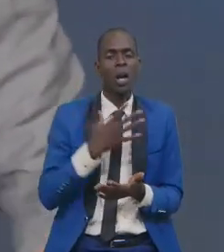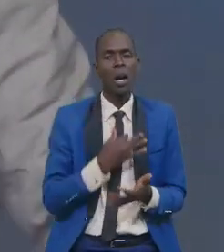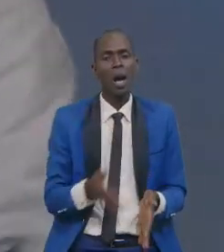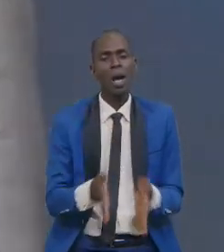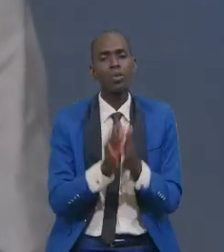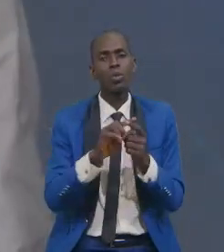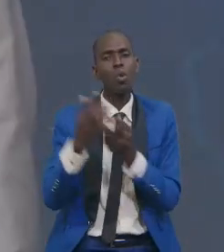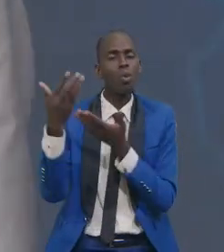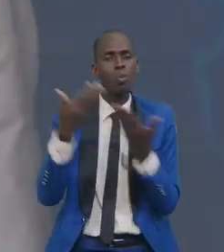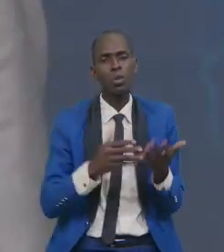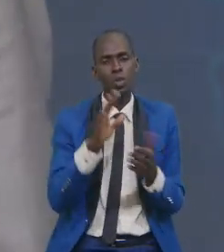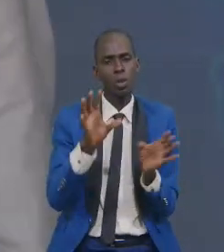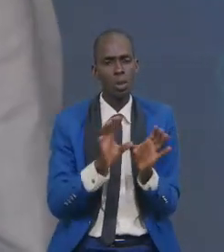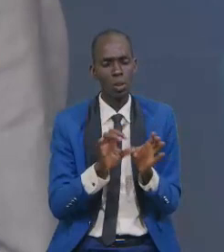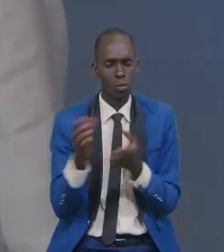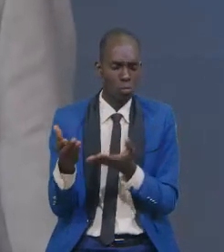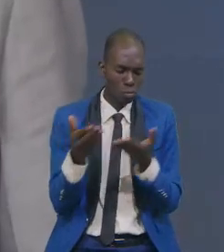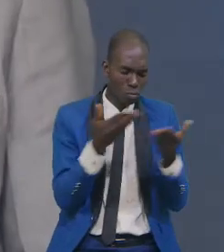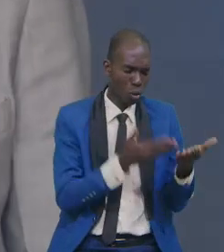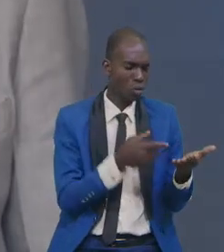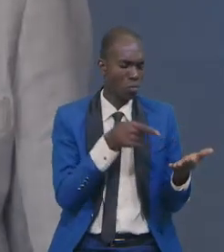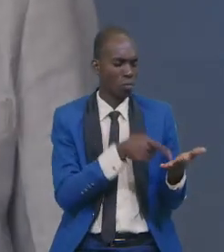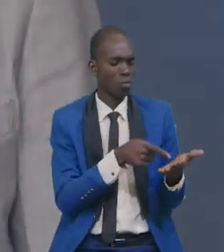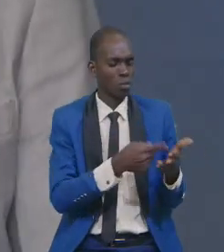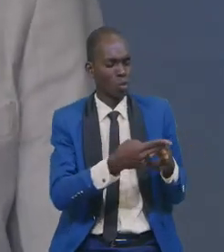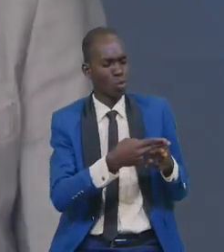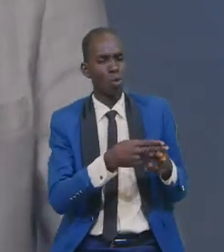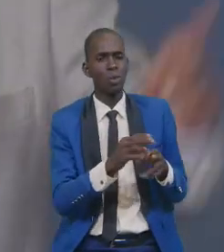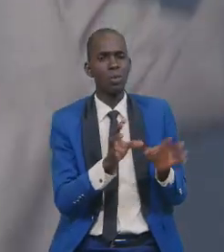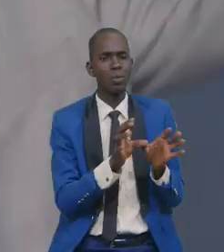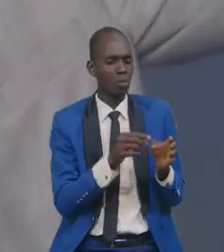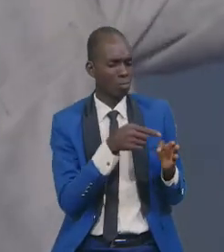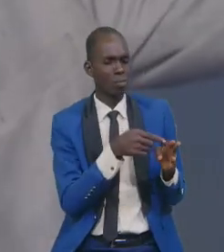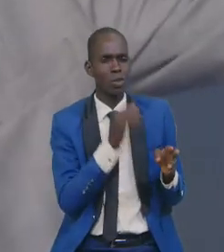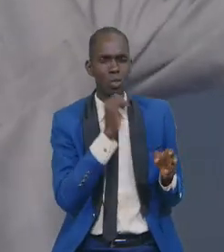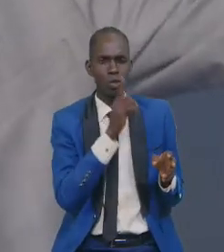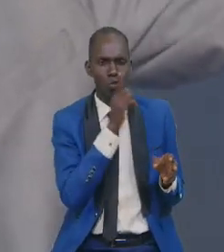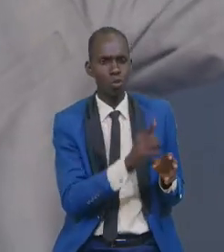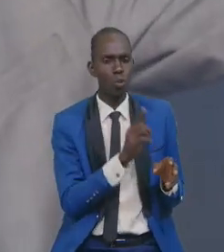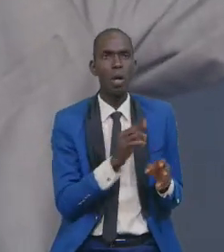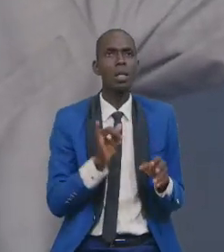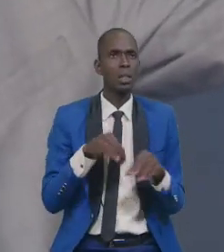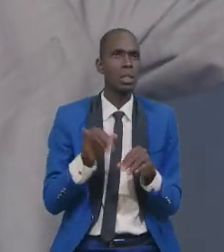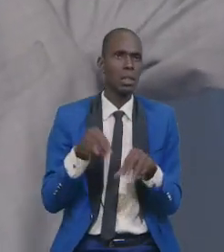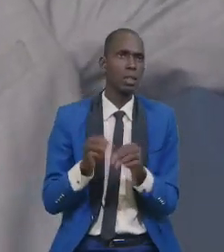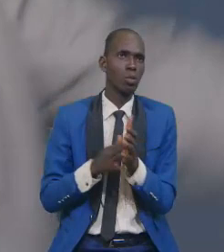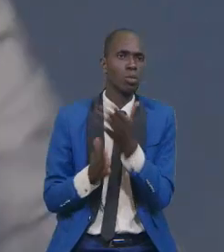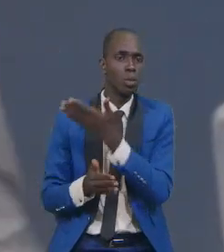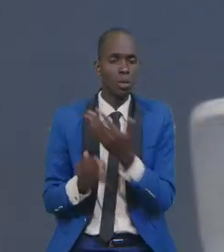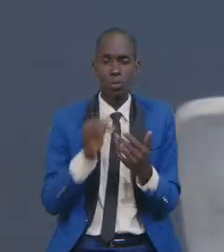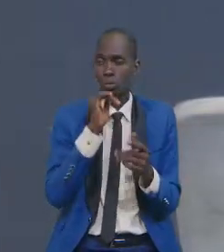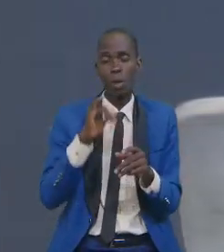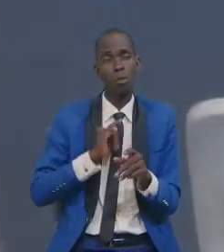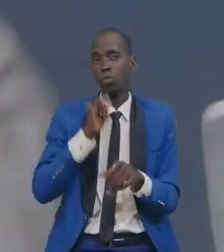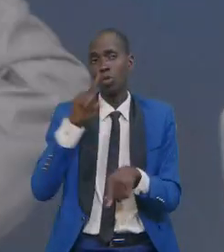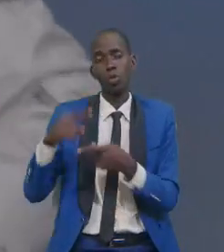put temporary certificate there. They throw it back at you. Where is the original? It's in the college. You have not gone to collect it. Well,